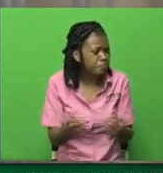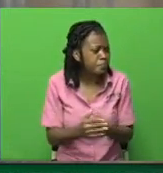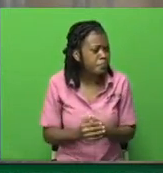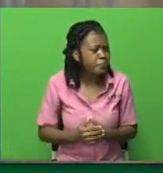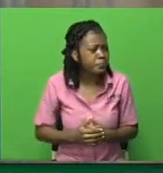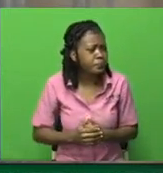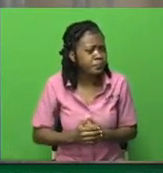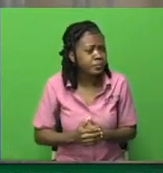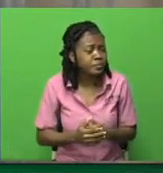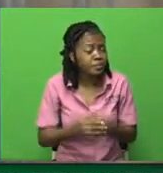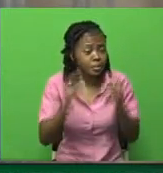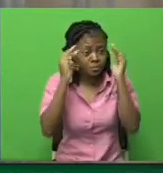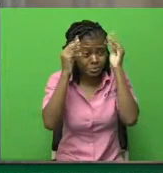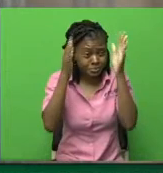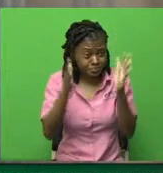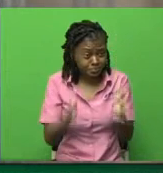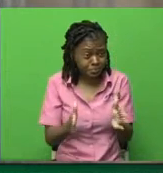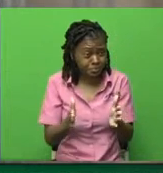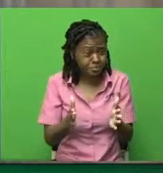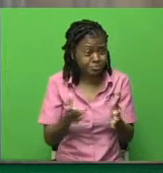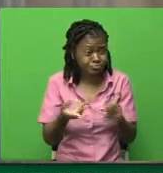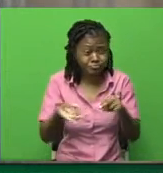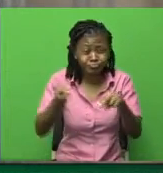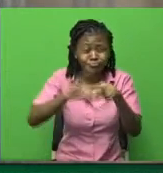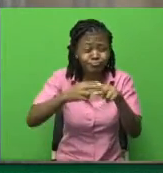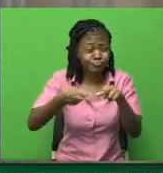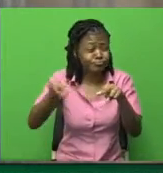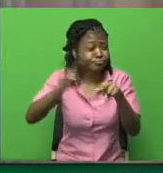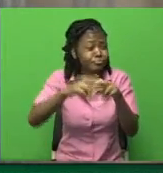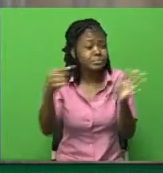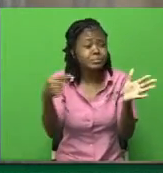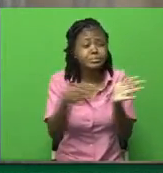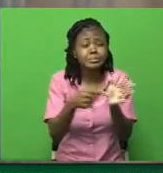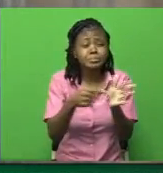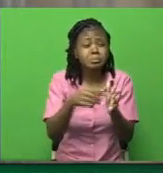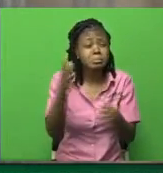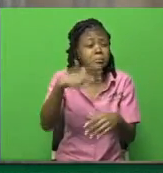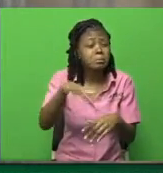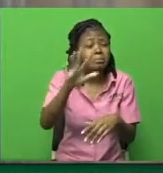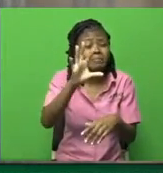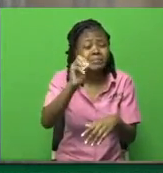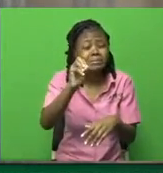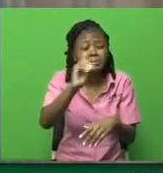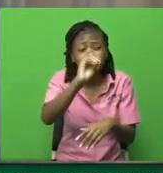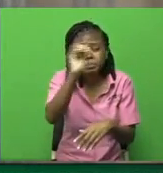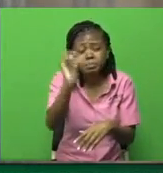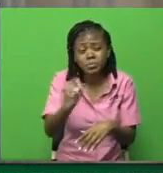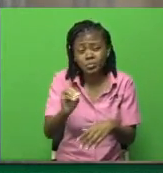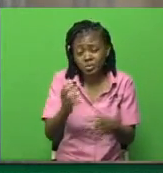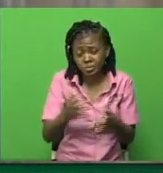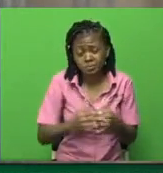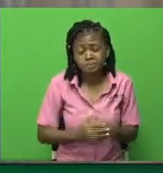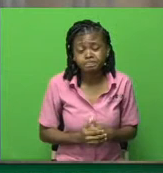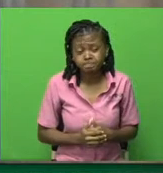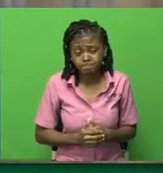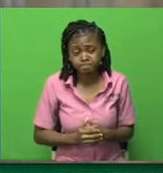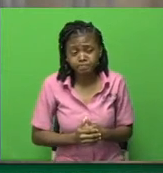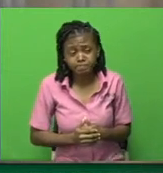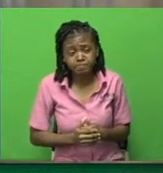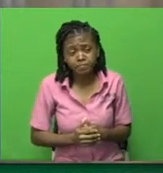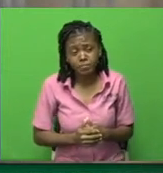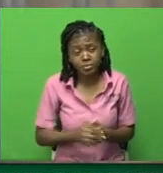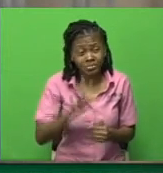the minister raised our net public debt by 50 percent over what he found in 2015.